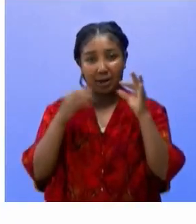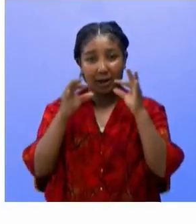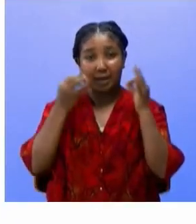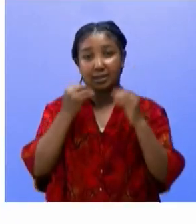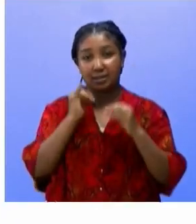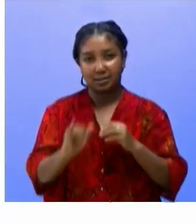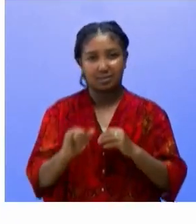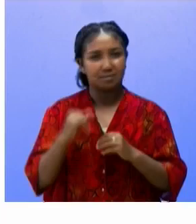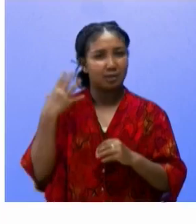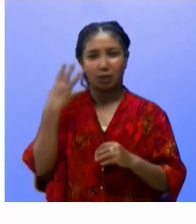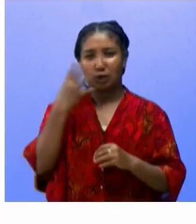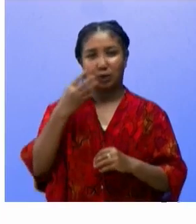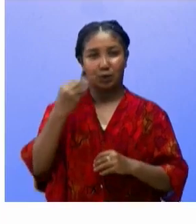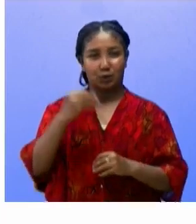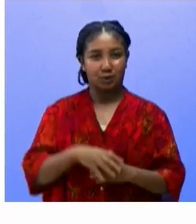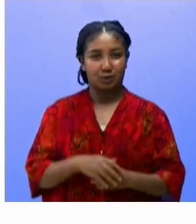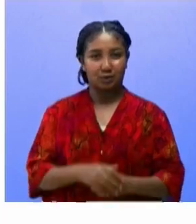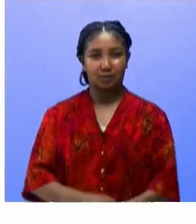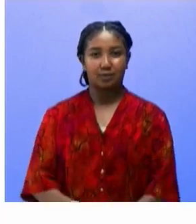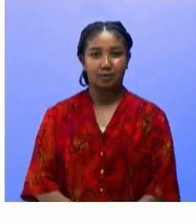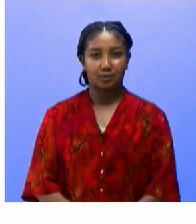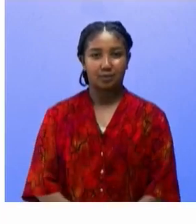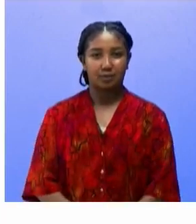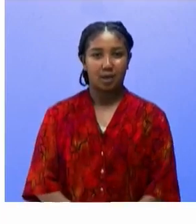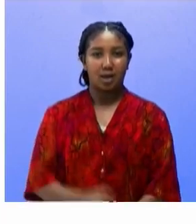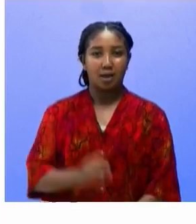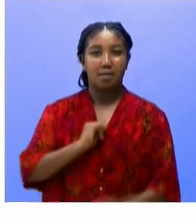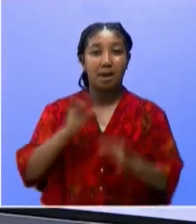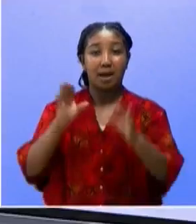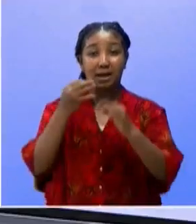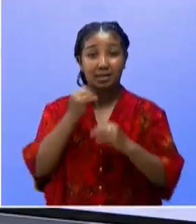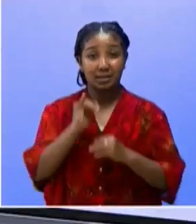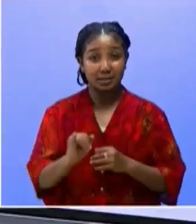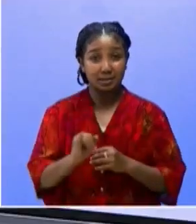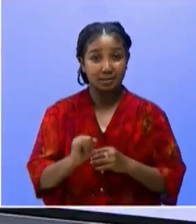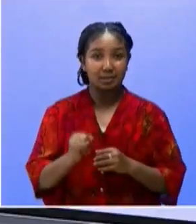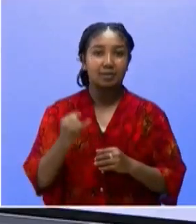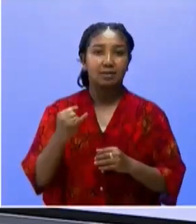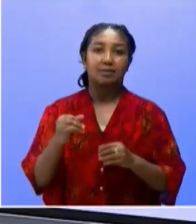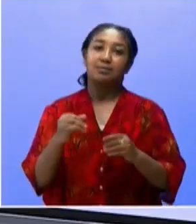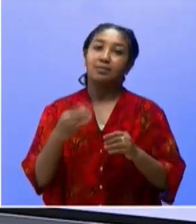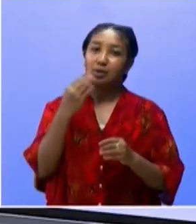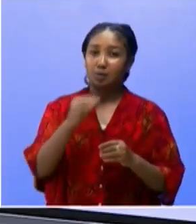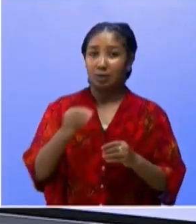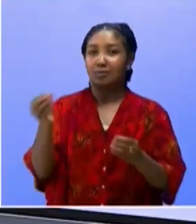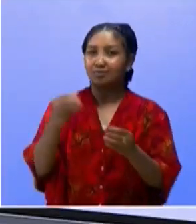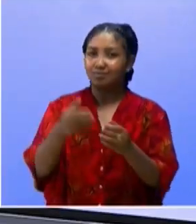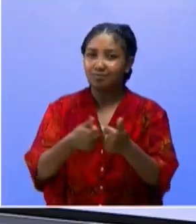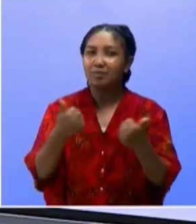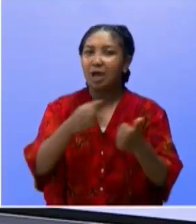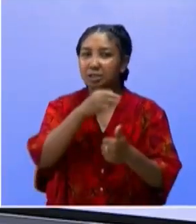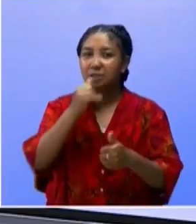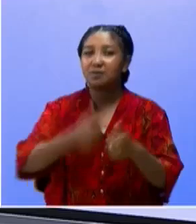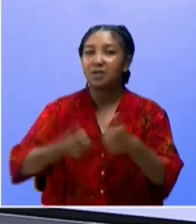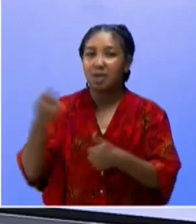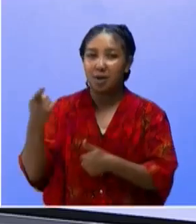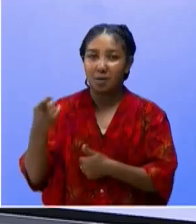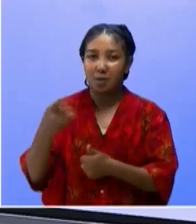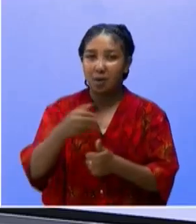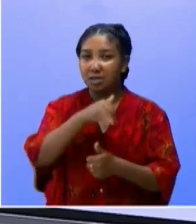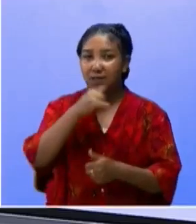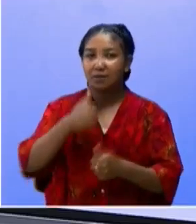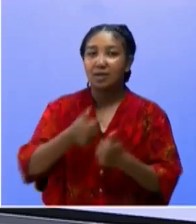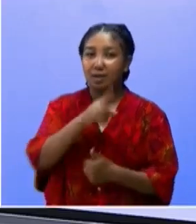is cute. Oh, my cat is cute. Can you identify the adjective here?